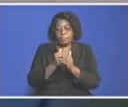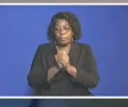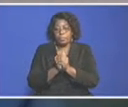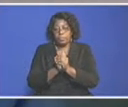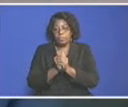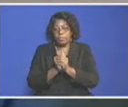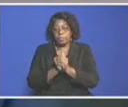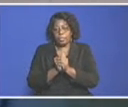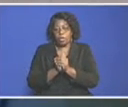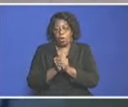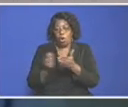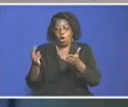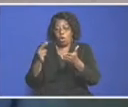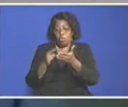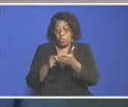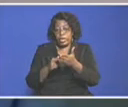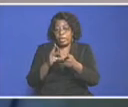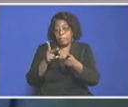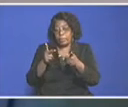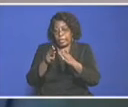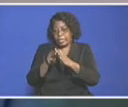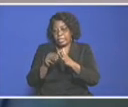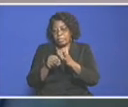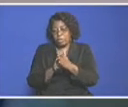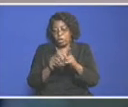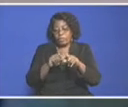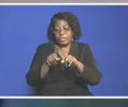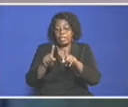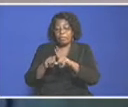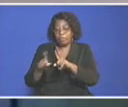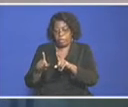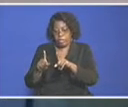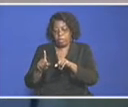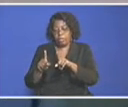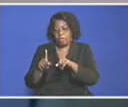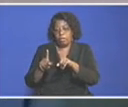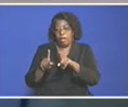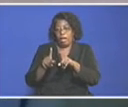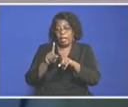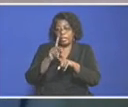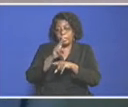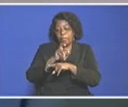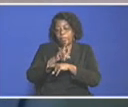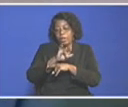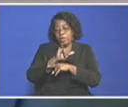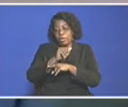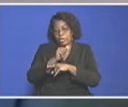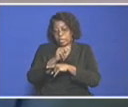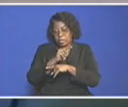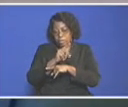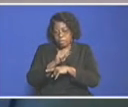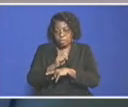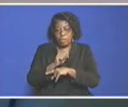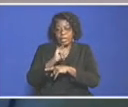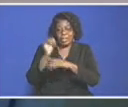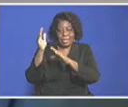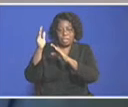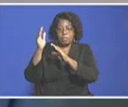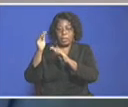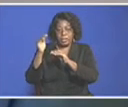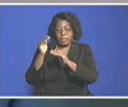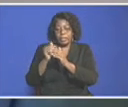and or replacement of strains or variants by another is an expected